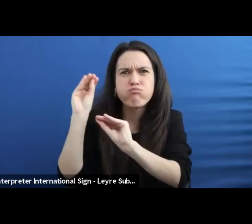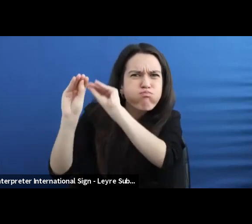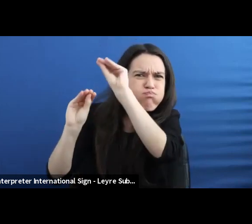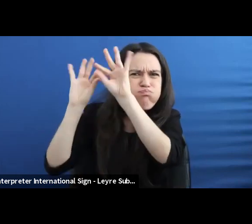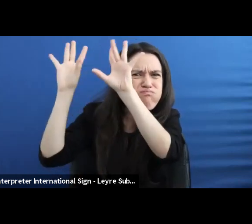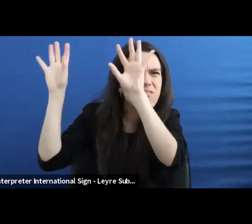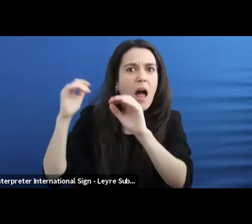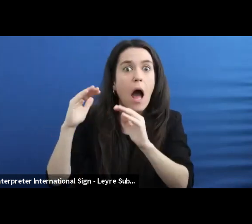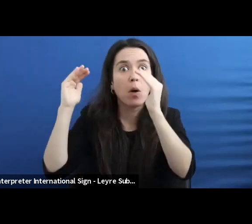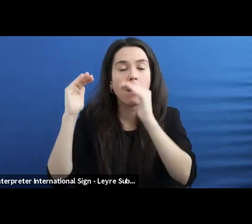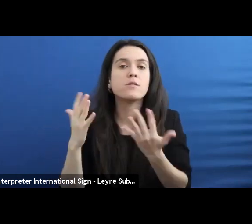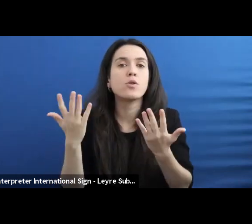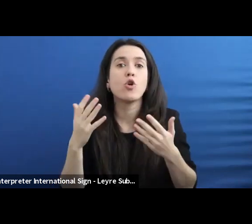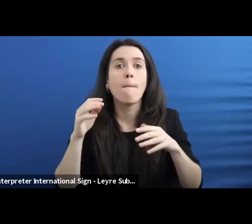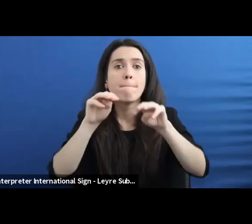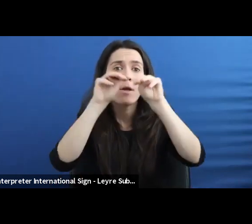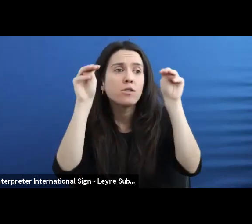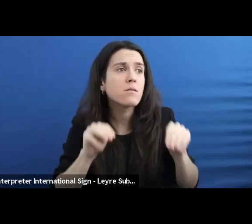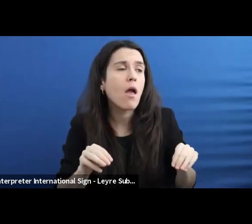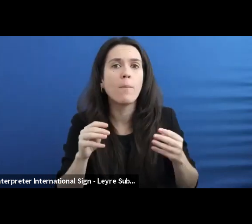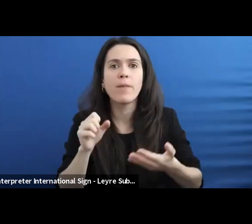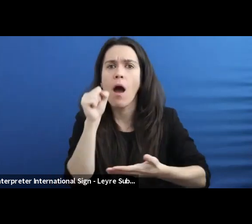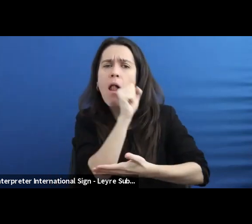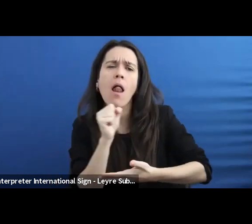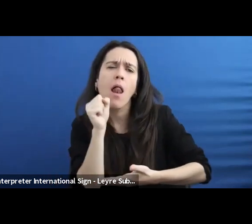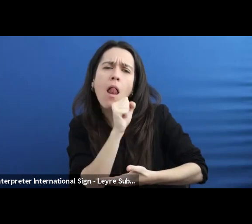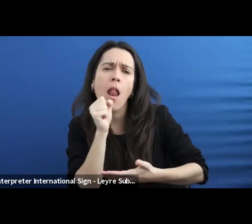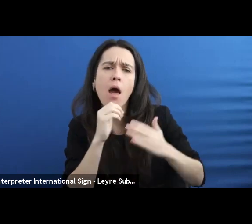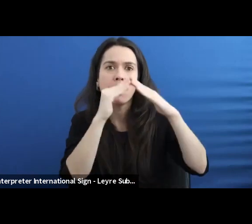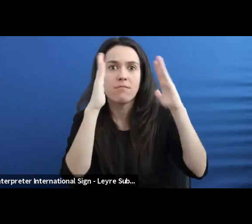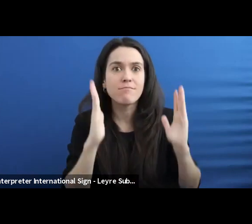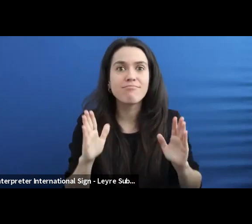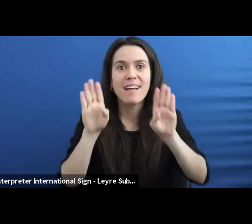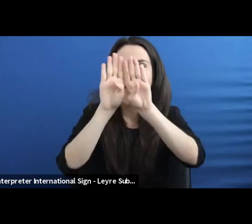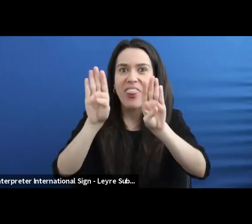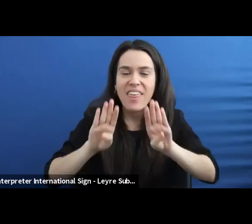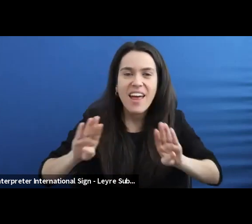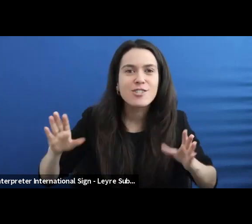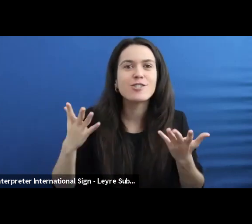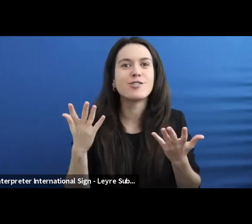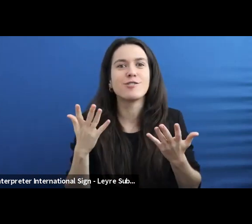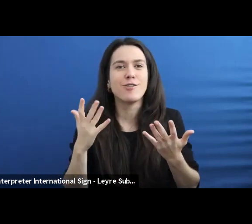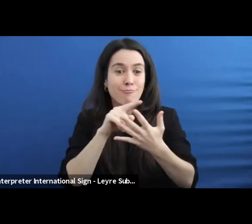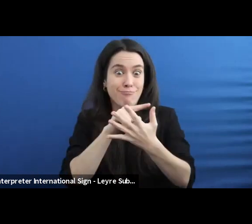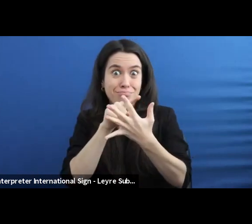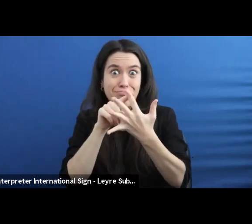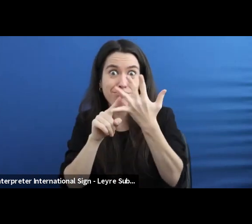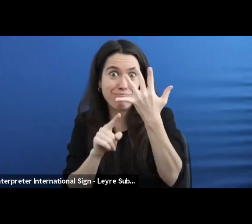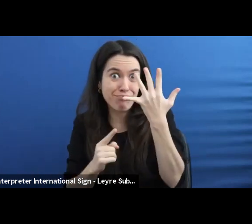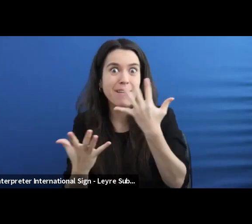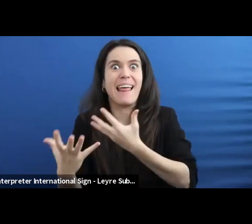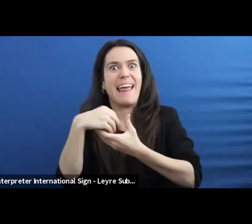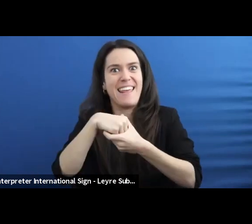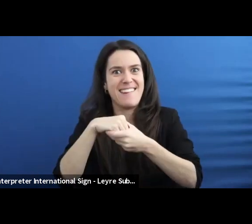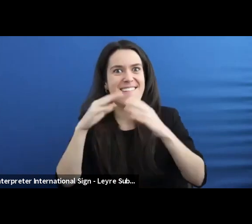concert halls, theaters, also theaters, which are among us, like Stadtschau Spiel Dresden, Schaubühne Berlin,